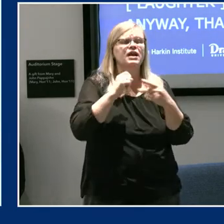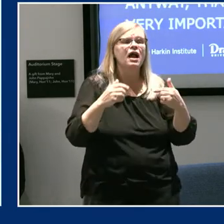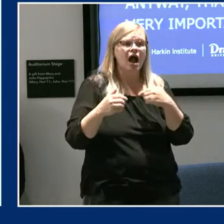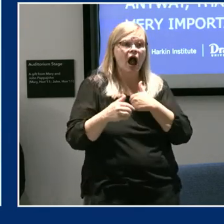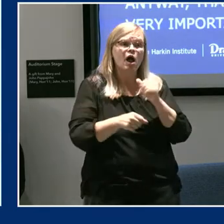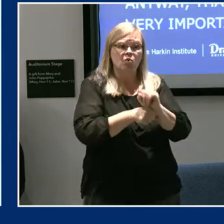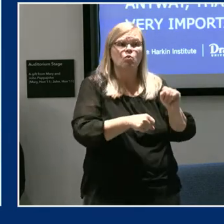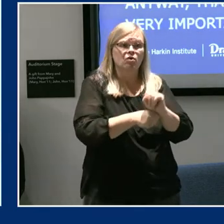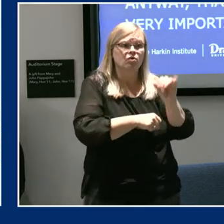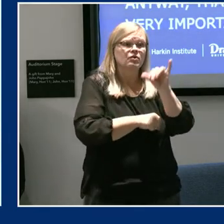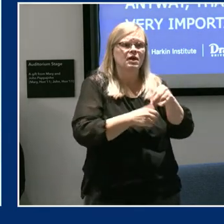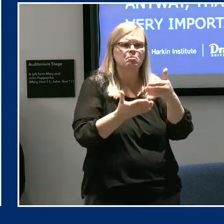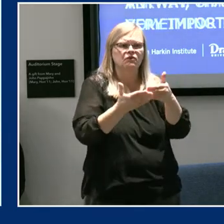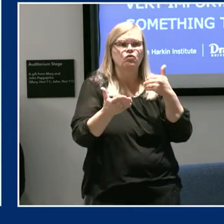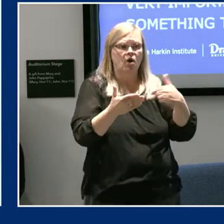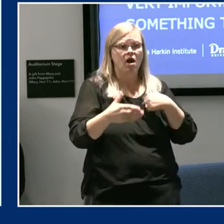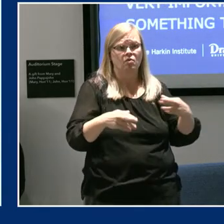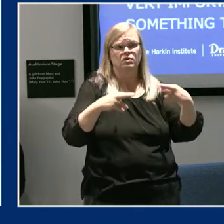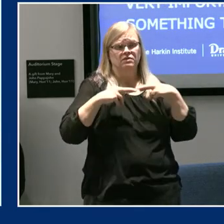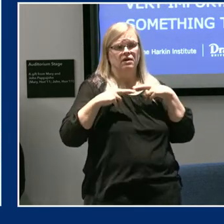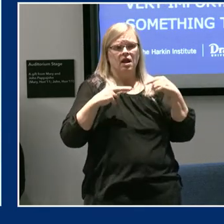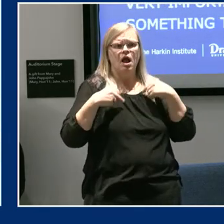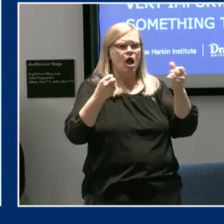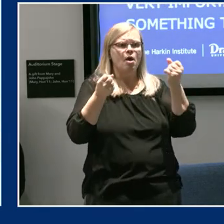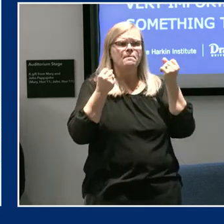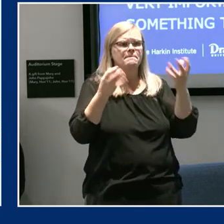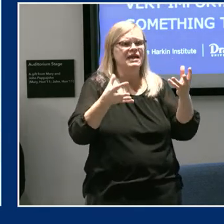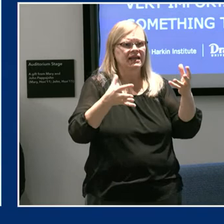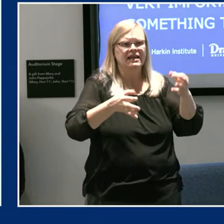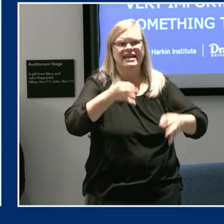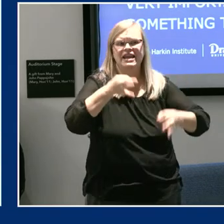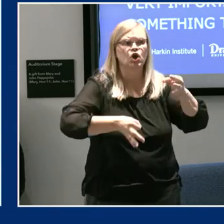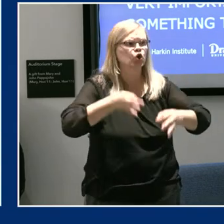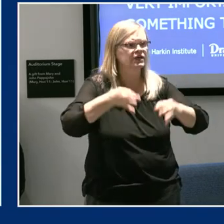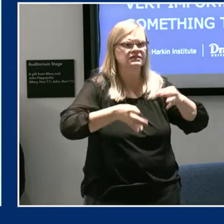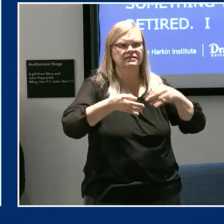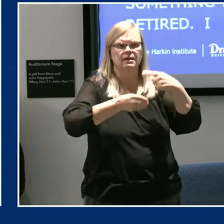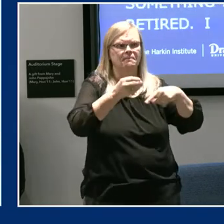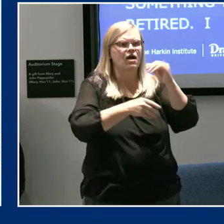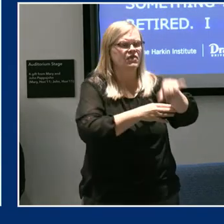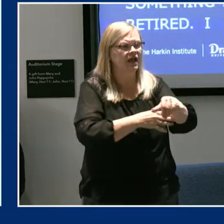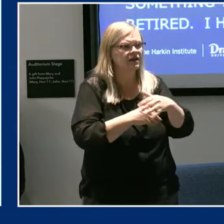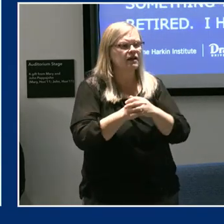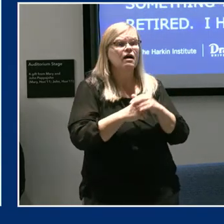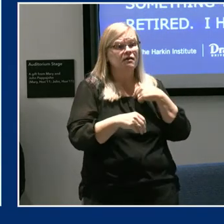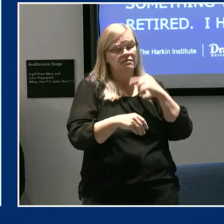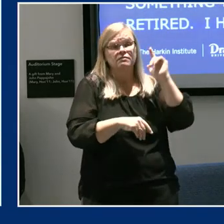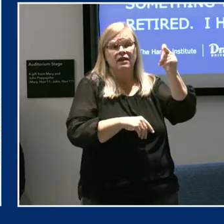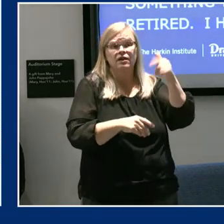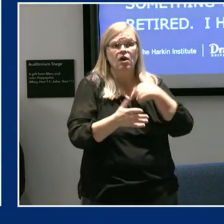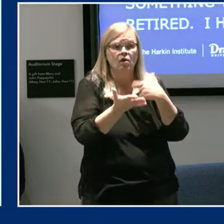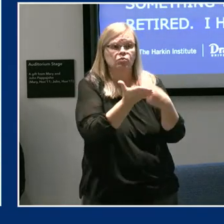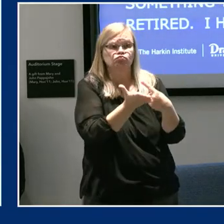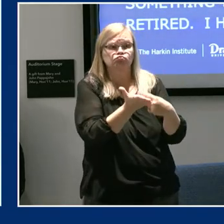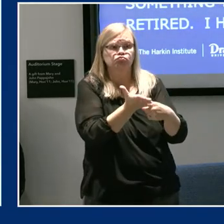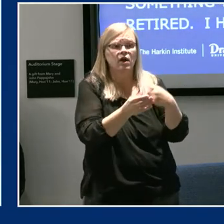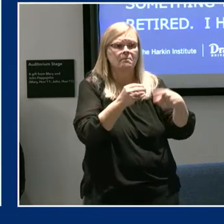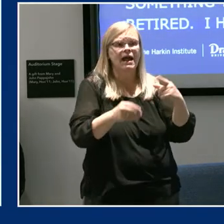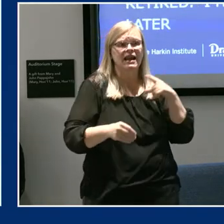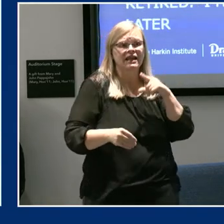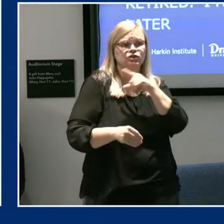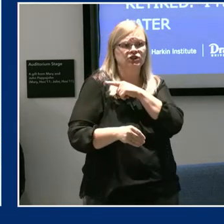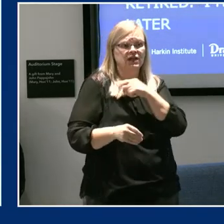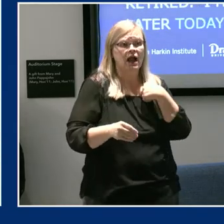I retired. I had many hearings on it. In fact, later today, I will talk about legislation